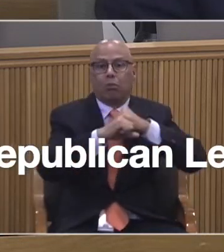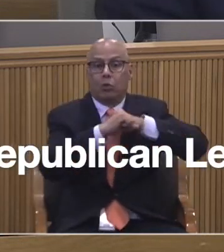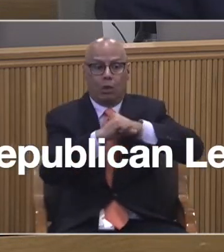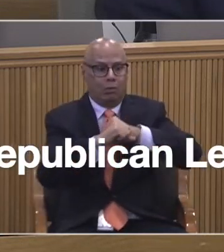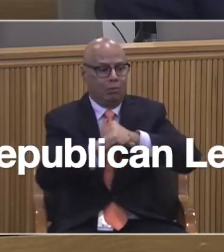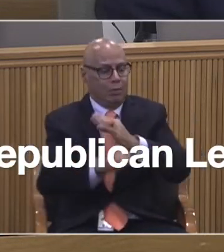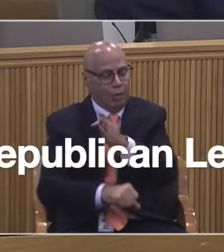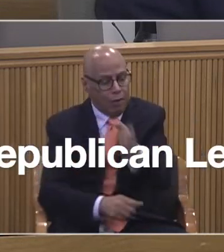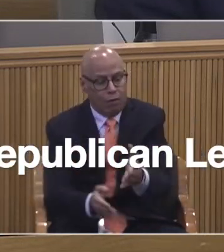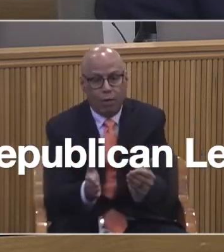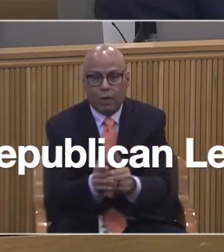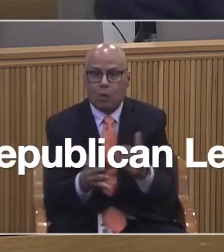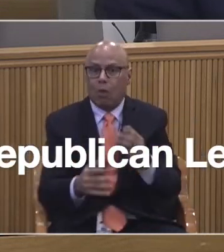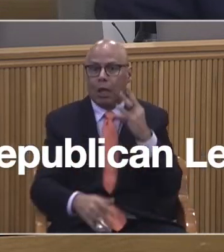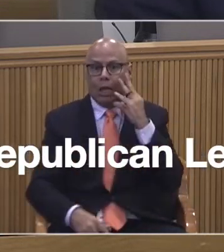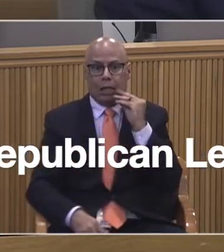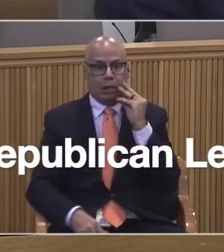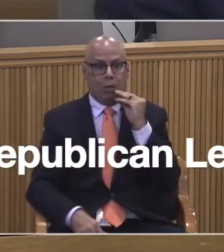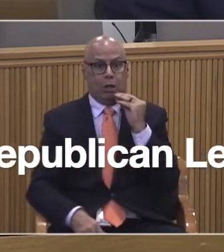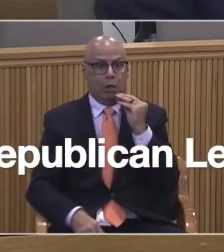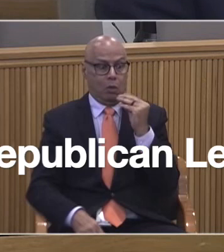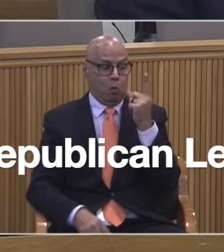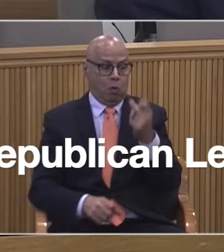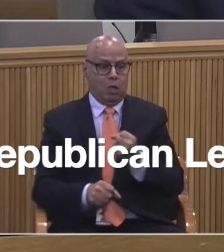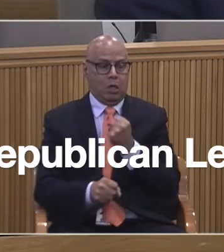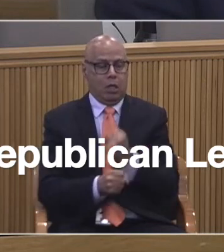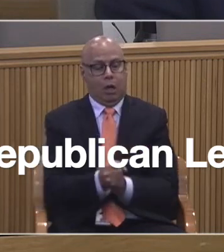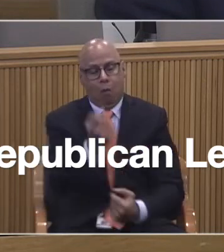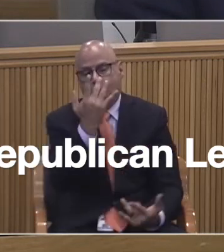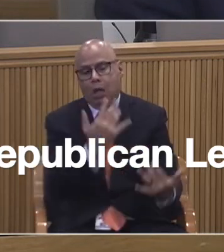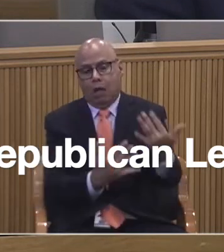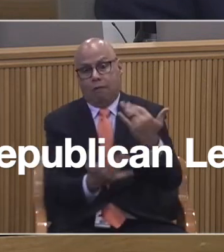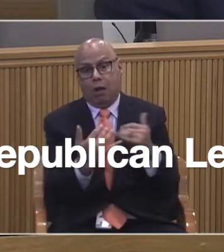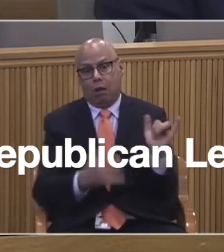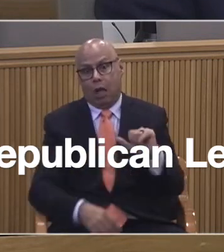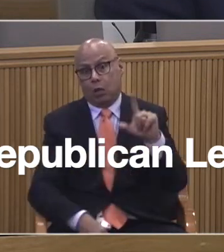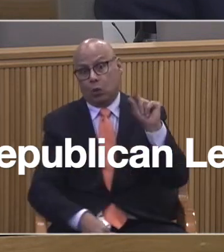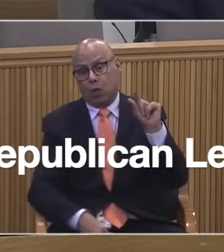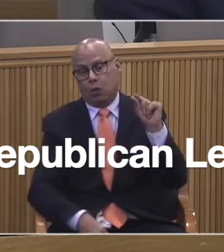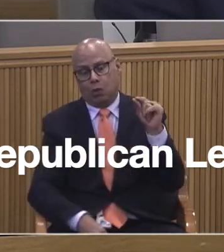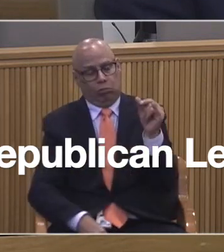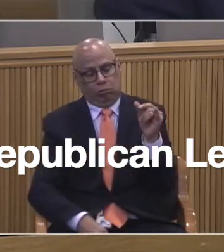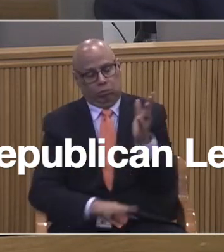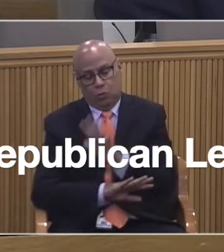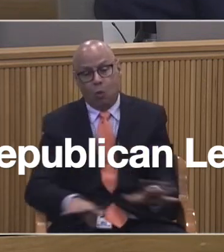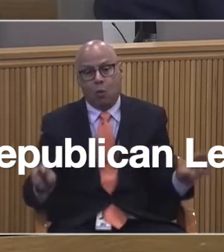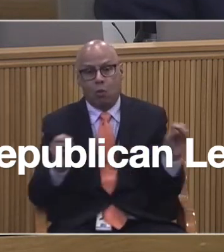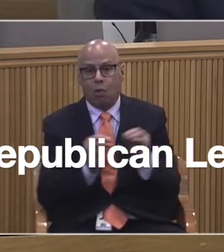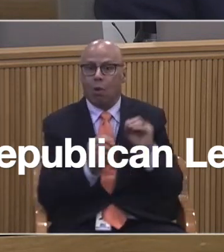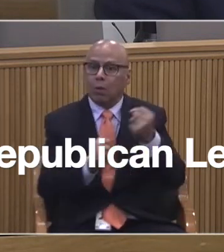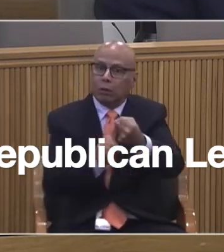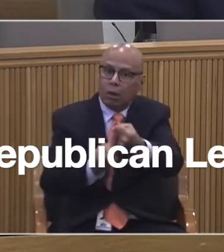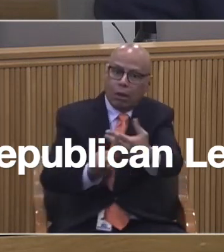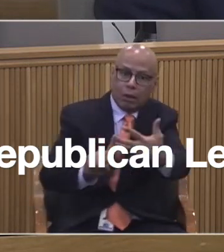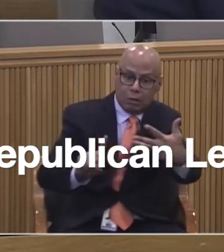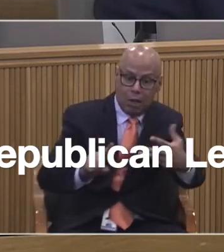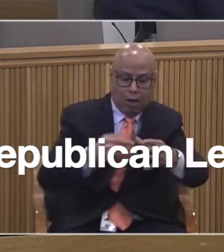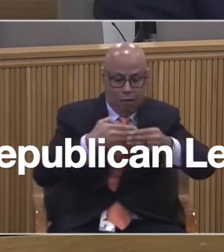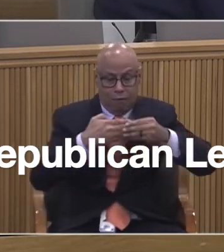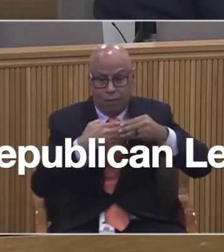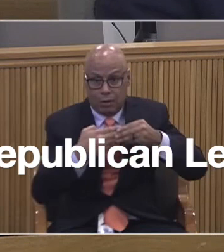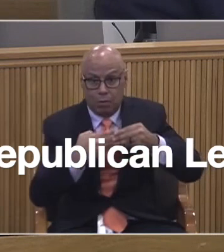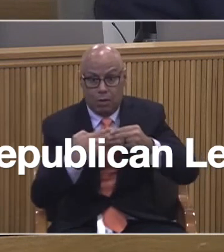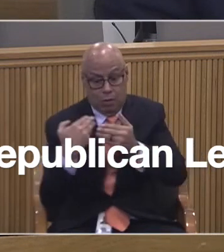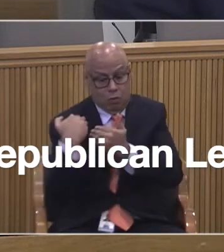again do we want to experience a year of wildfires like we did in 2020. We must expand the ability, flexibility,